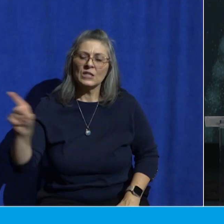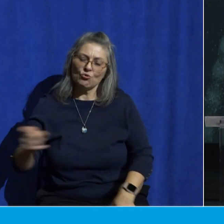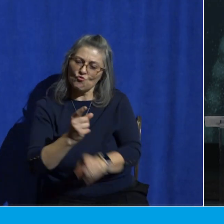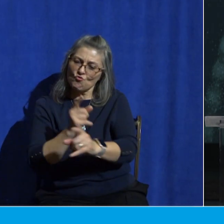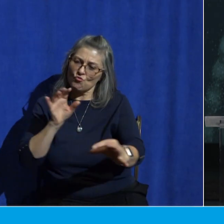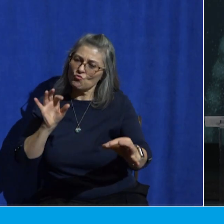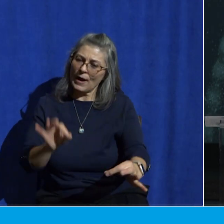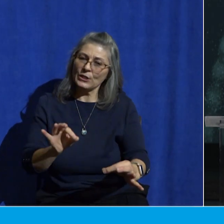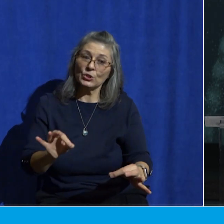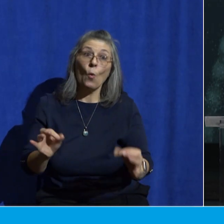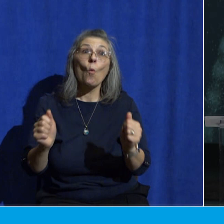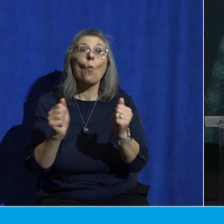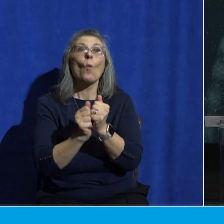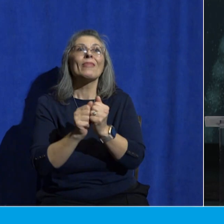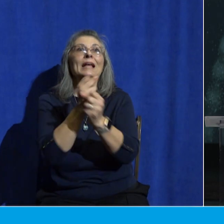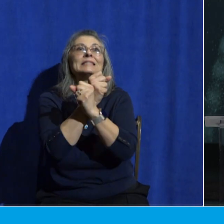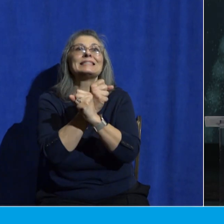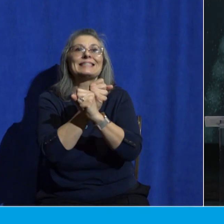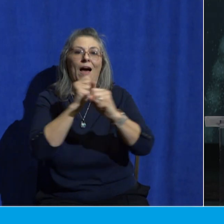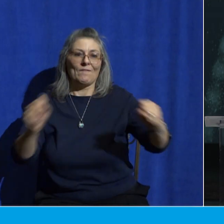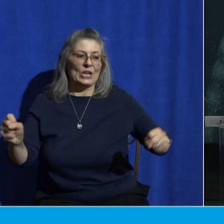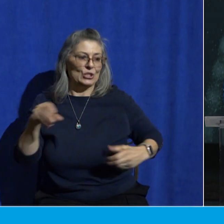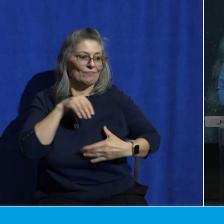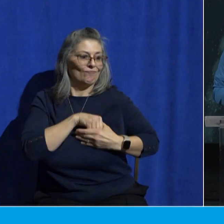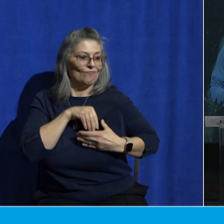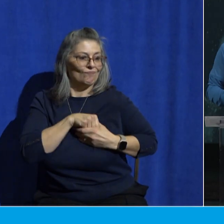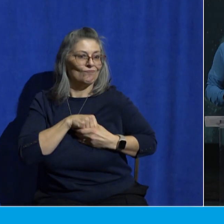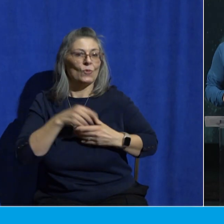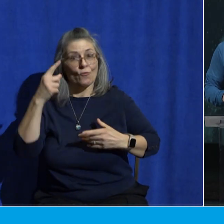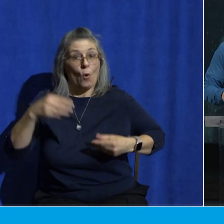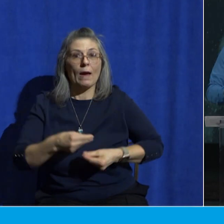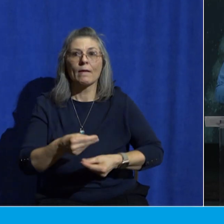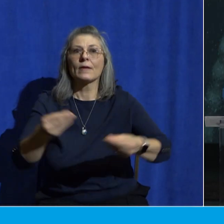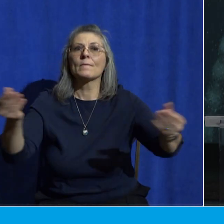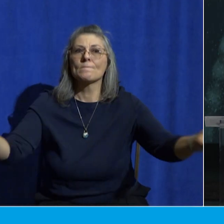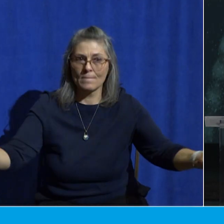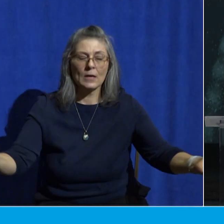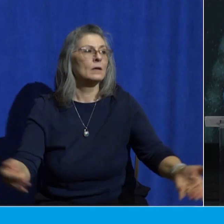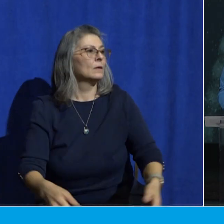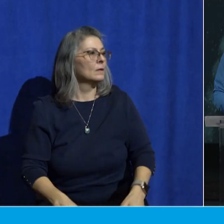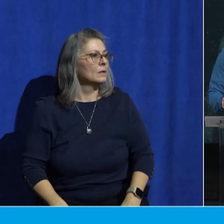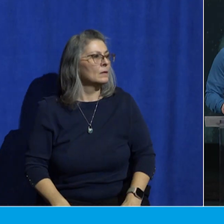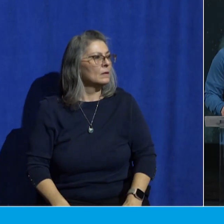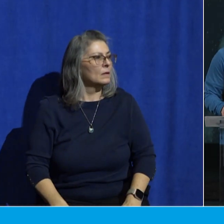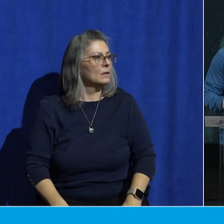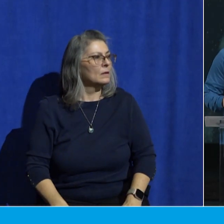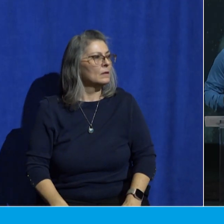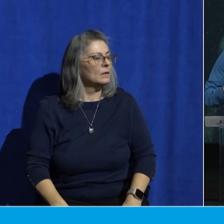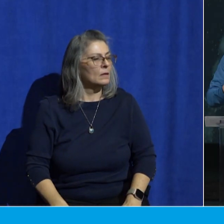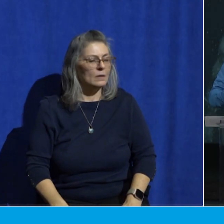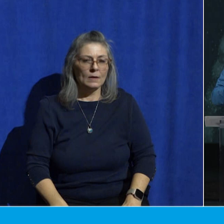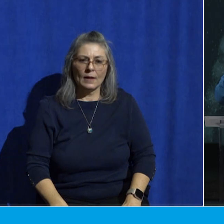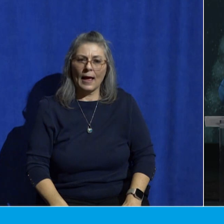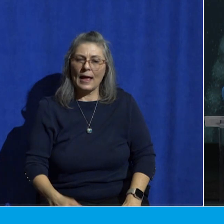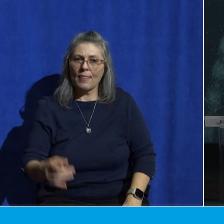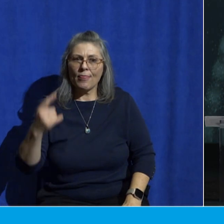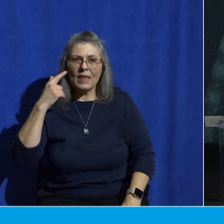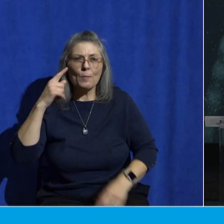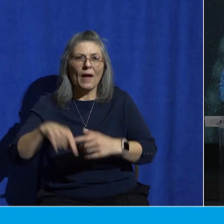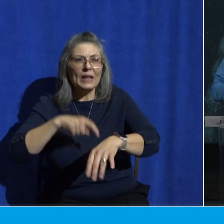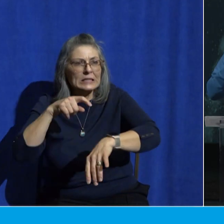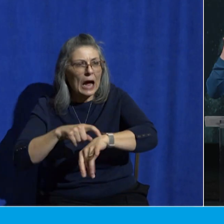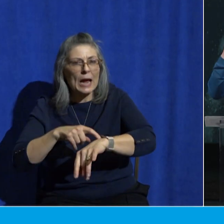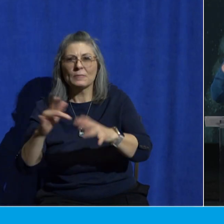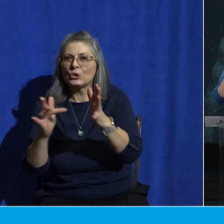having salvation is he." And you put this together with the timing of Jesus entering